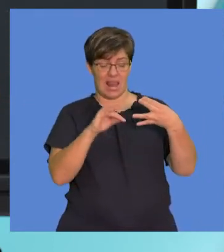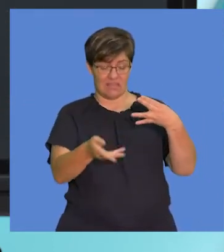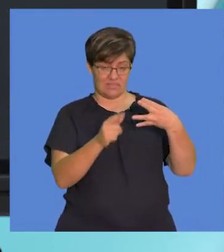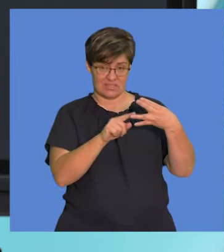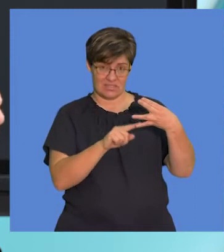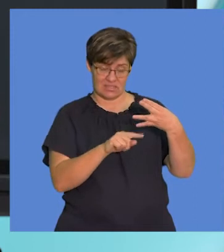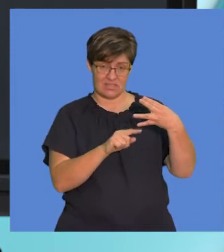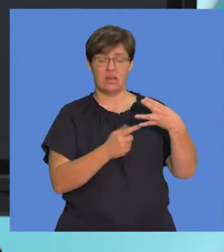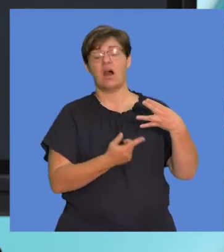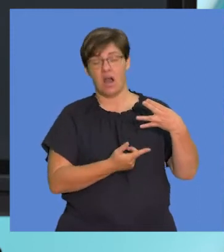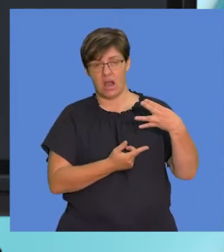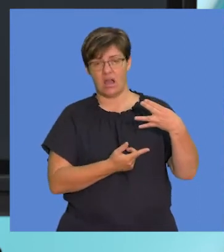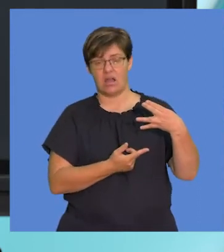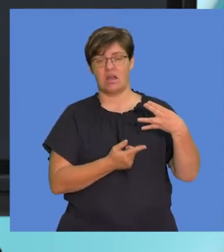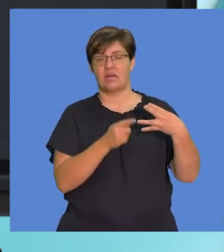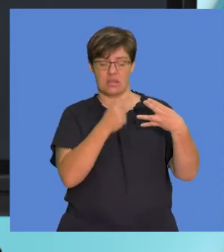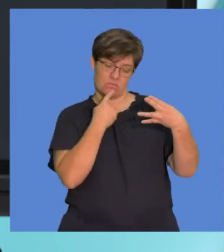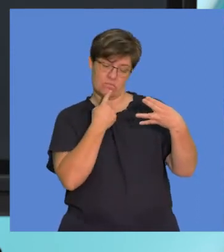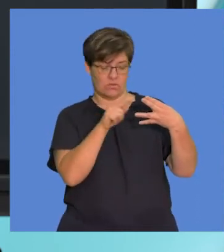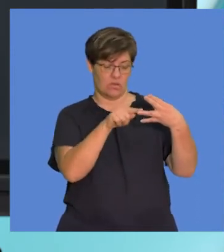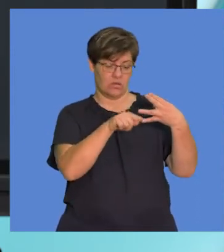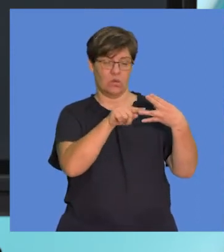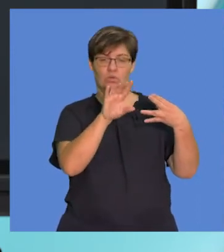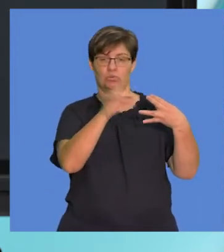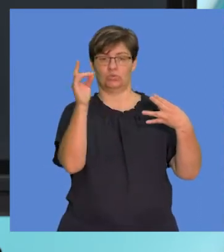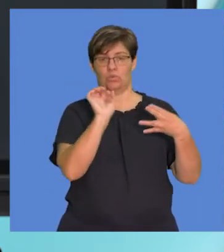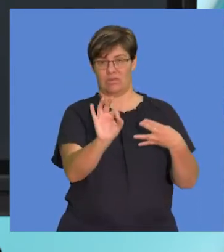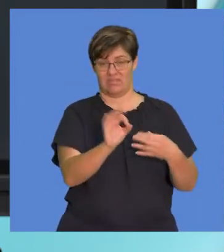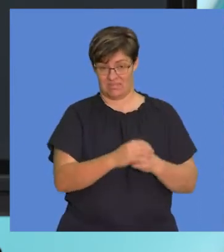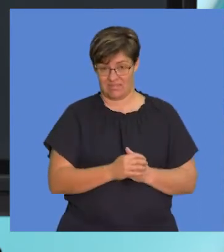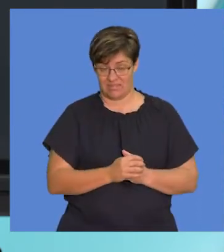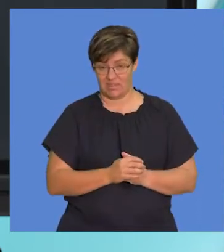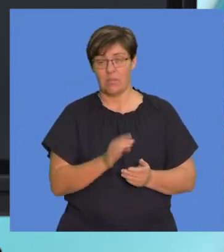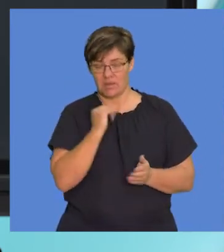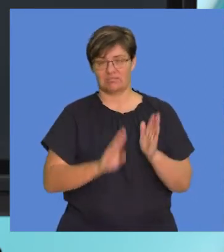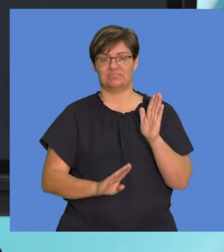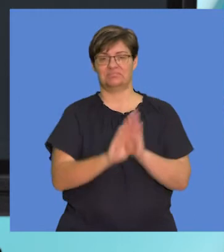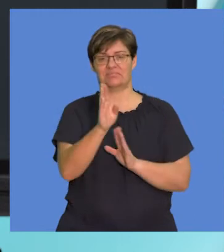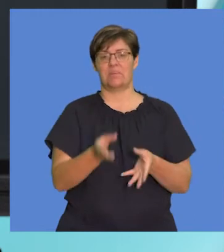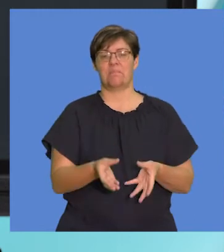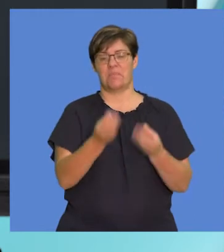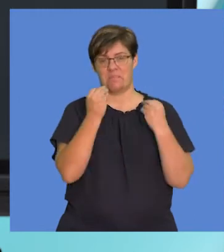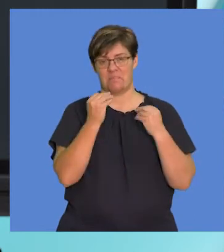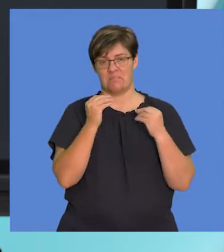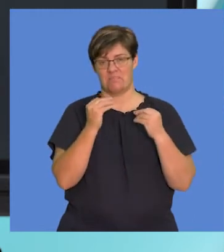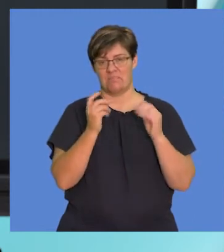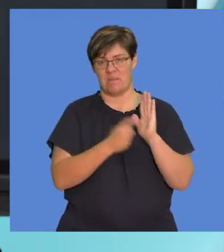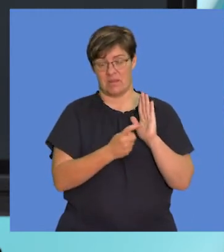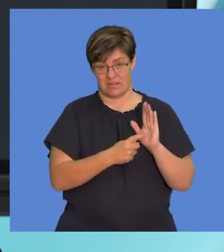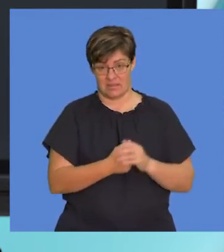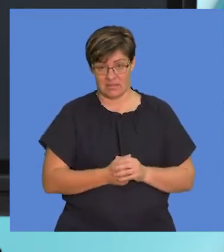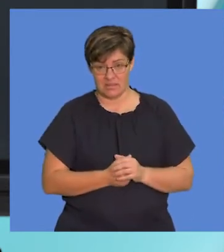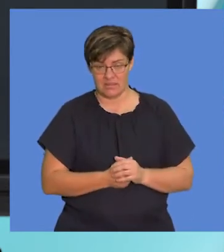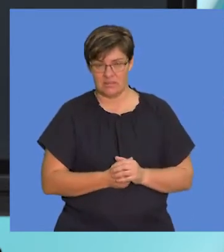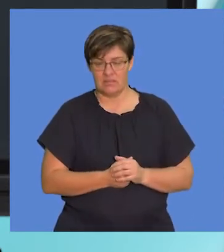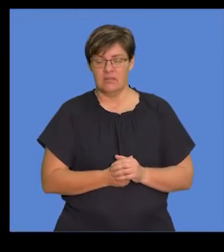Then you'll be left with 2 options. In most cases, you choose the correct answer, thereby, enhancing your chances of actually getting it correctly.